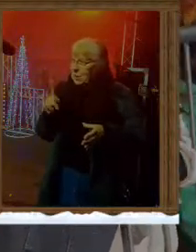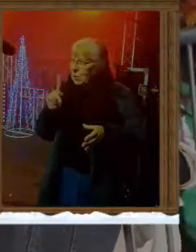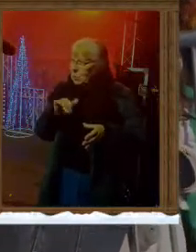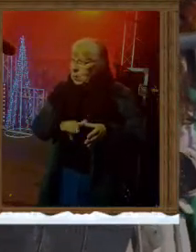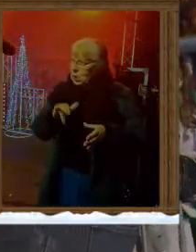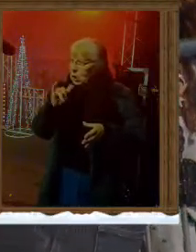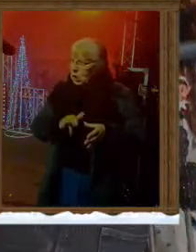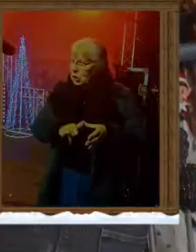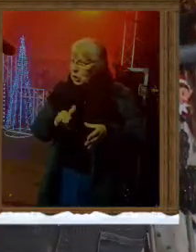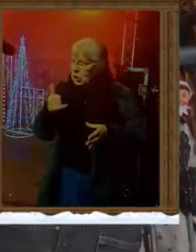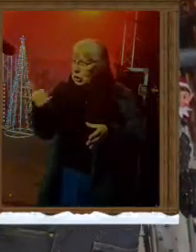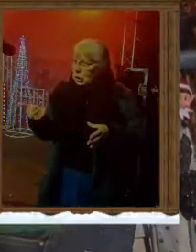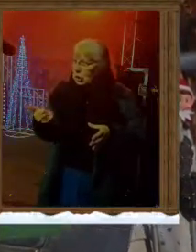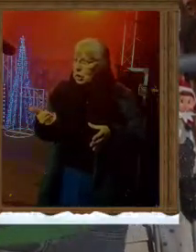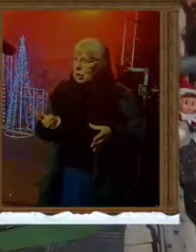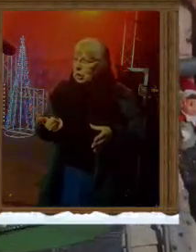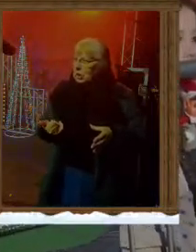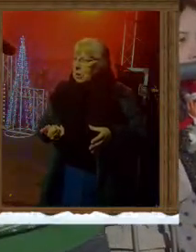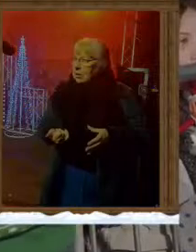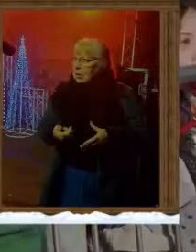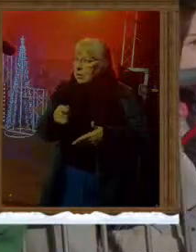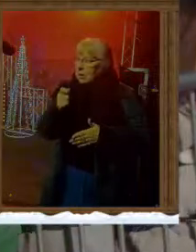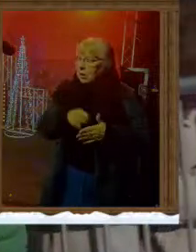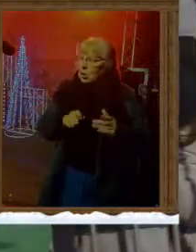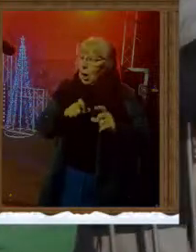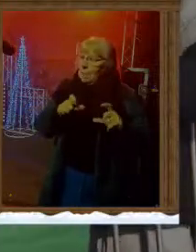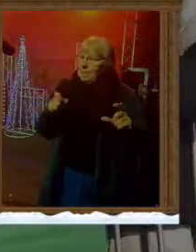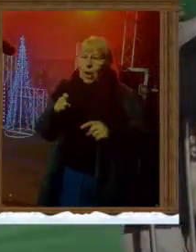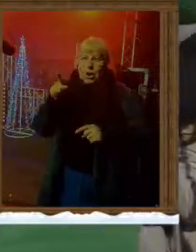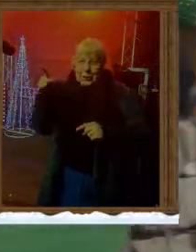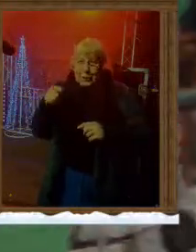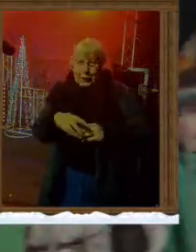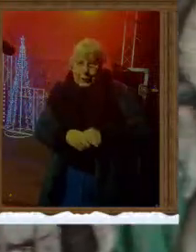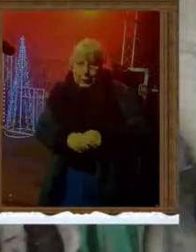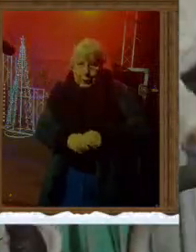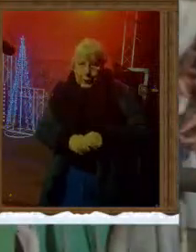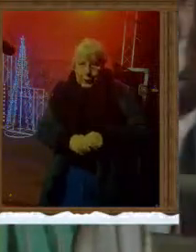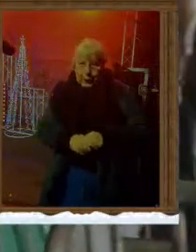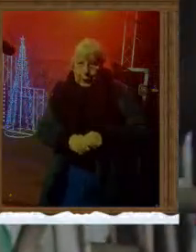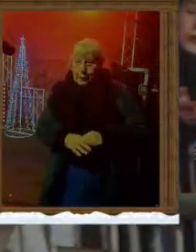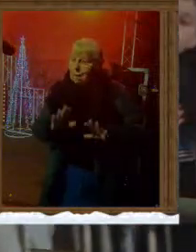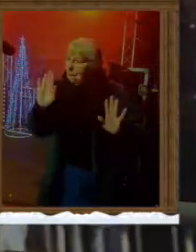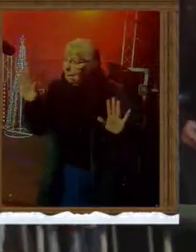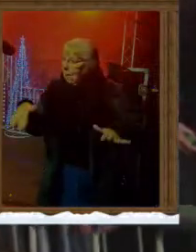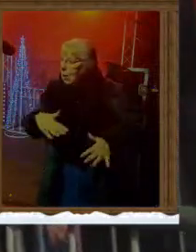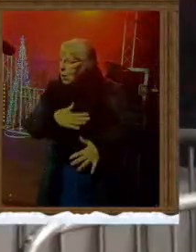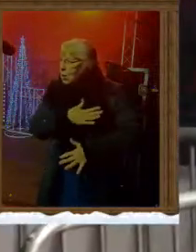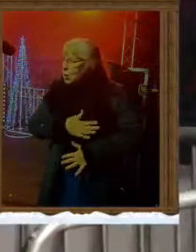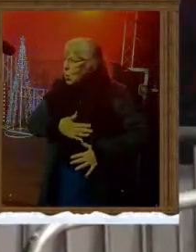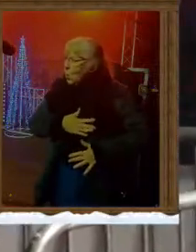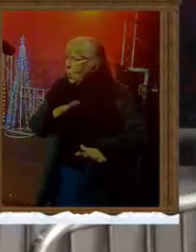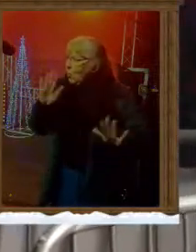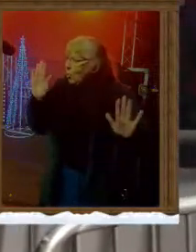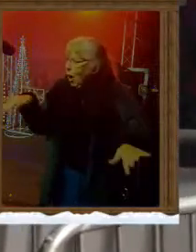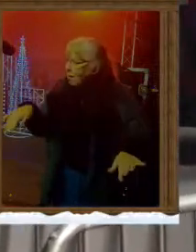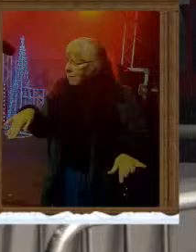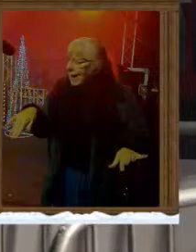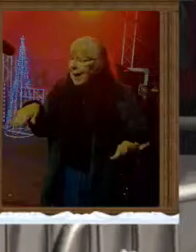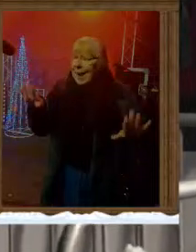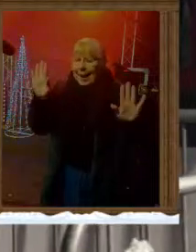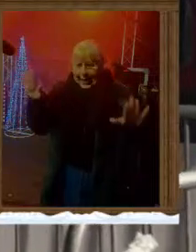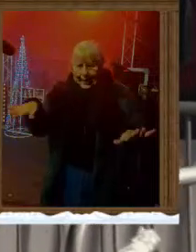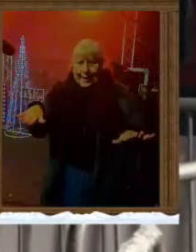envelope? There we go. There's a little shopping voucher just for you. Right, don't worry. There's so more. Keep